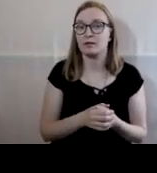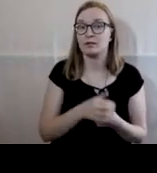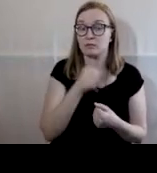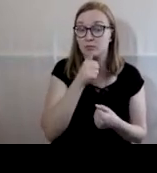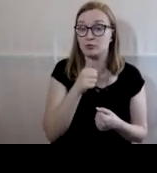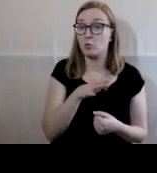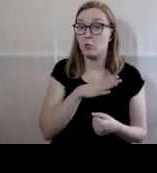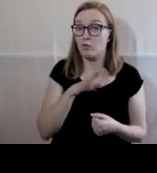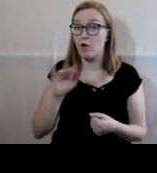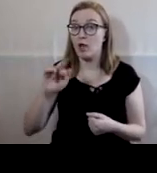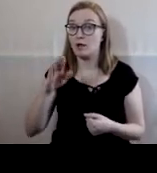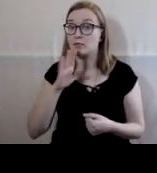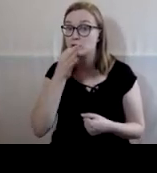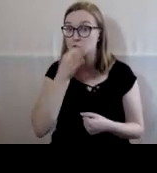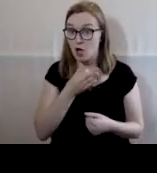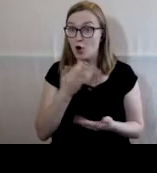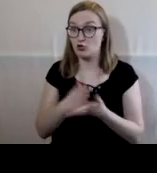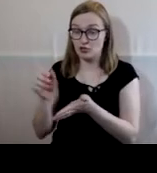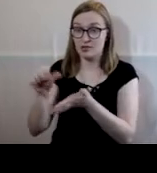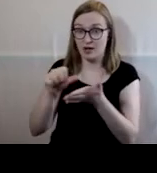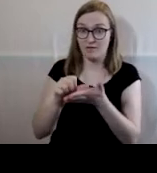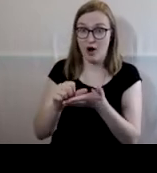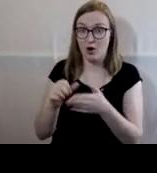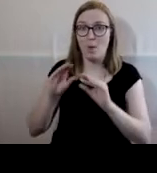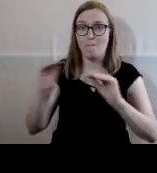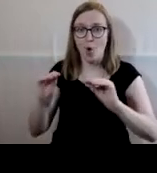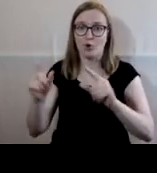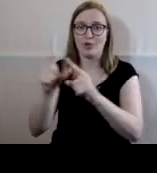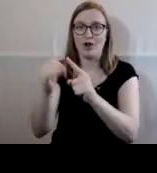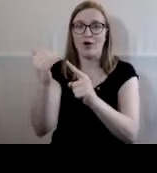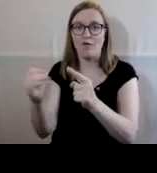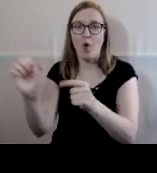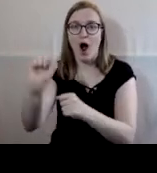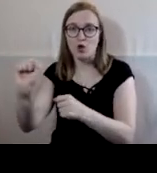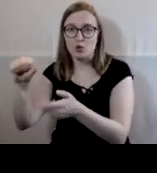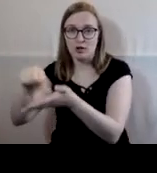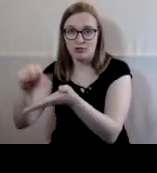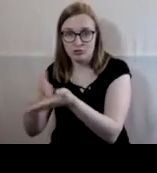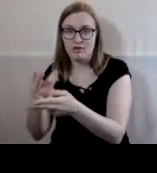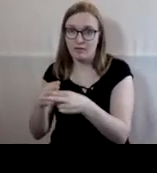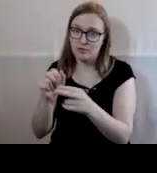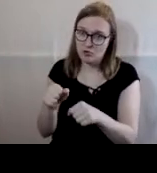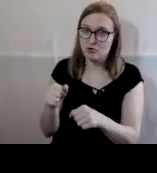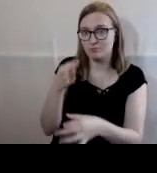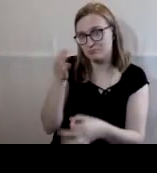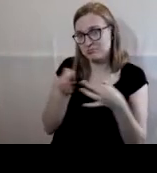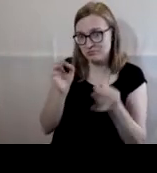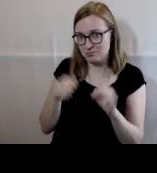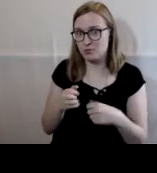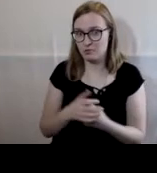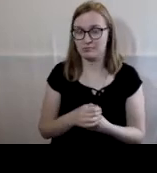professional associations and academics who, and there would be teachers that are members of